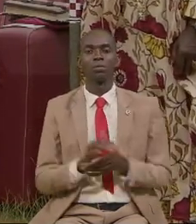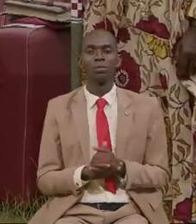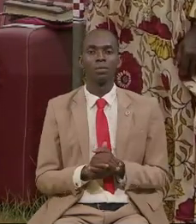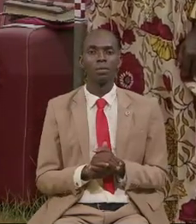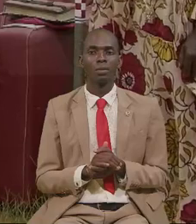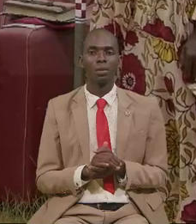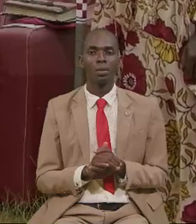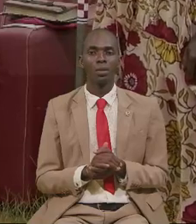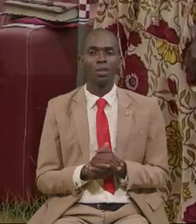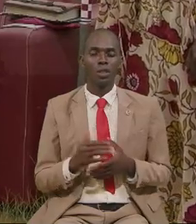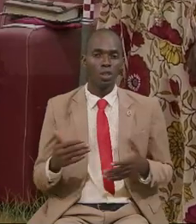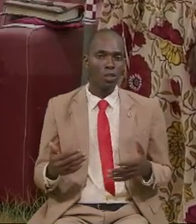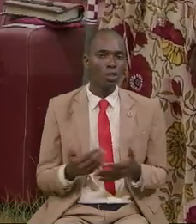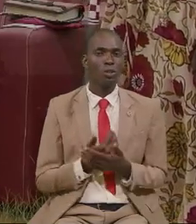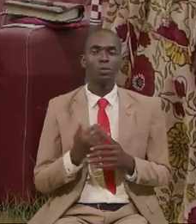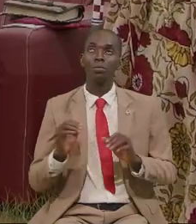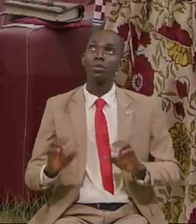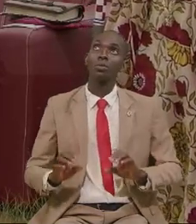New devotion.